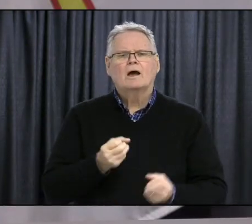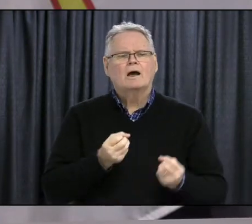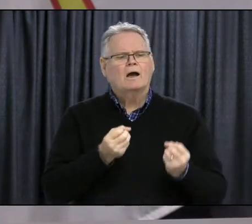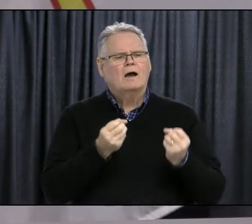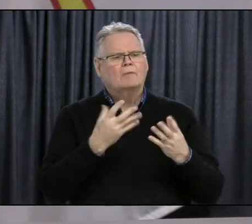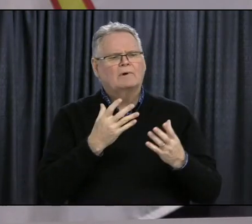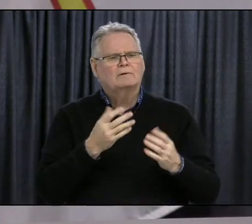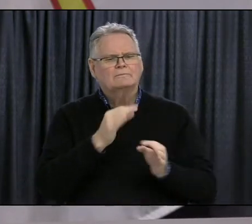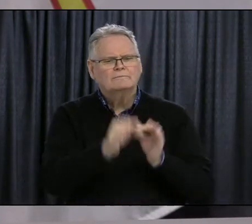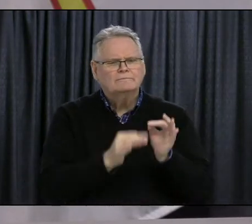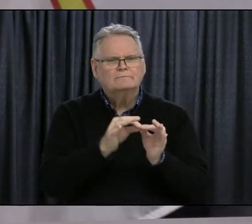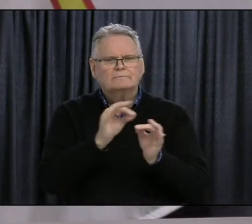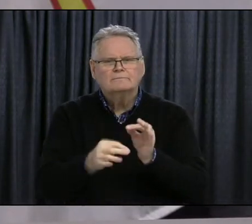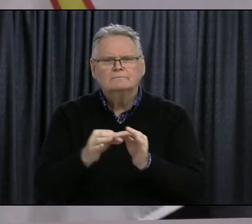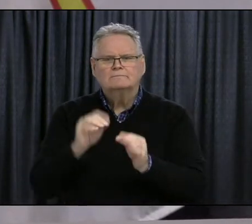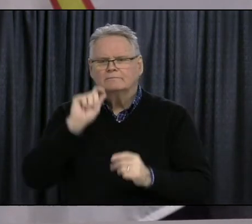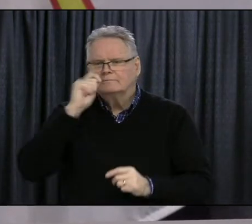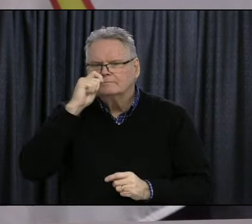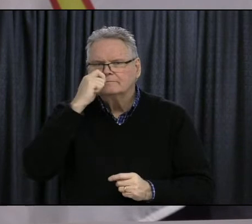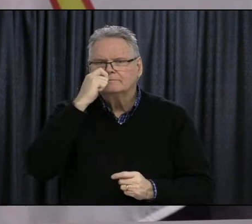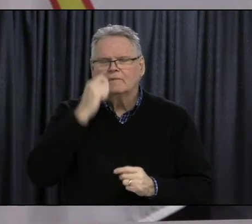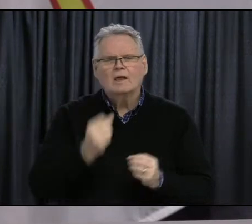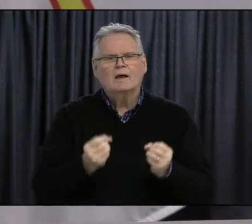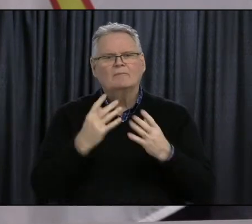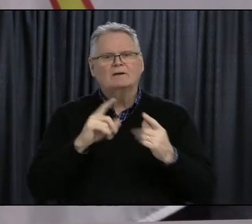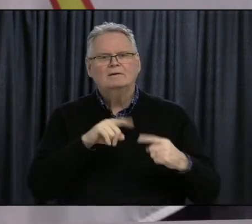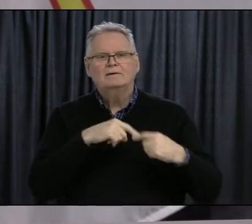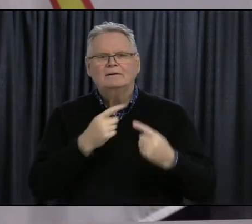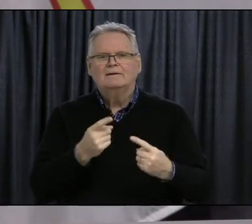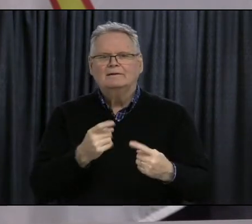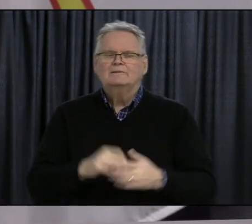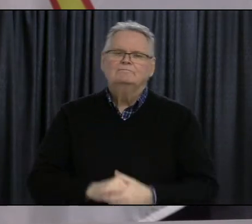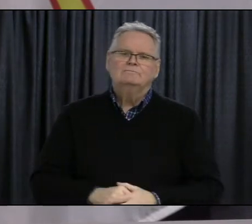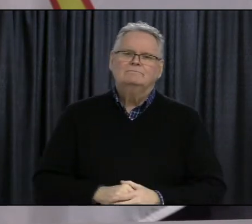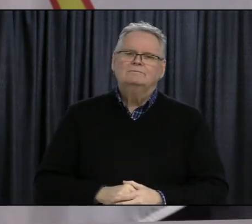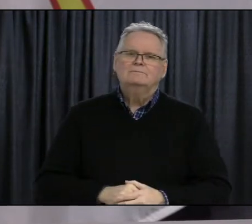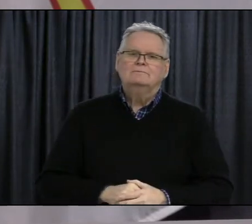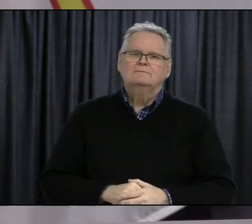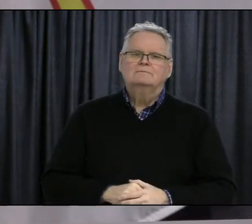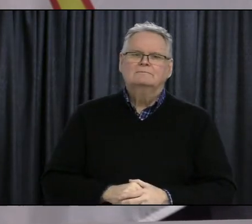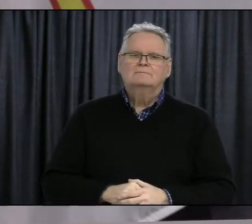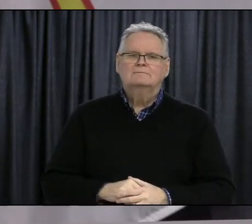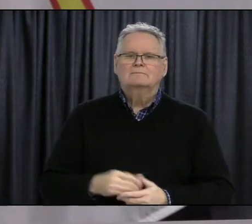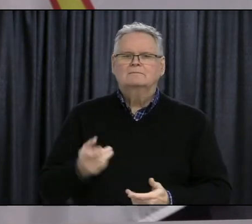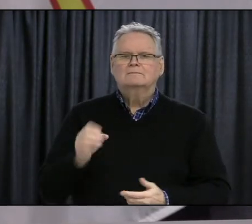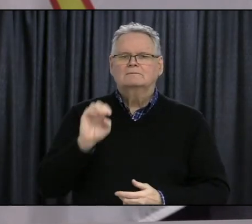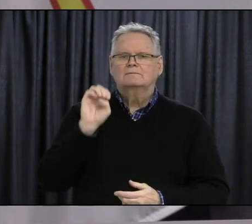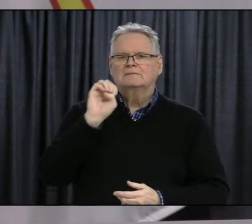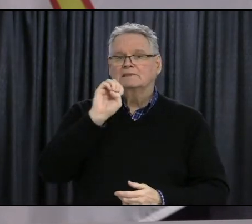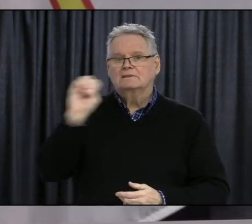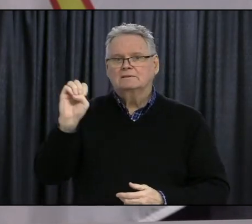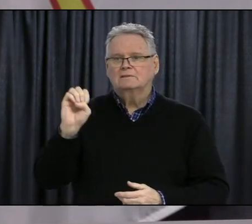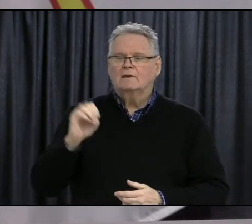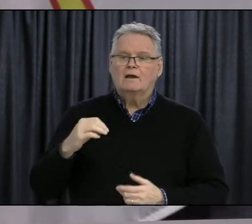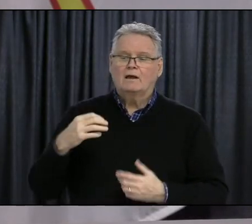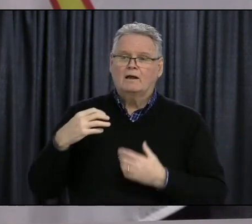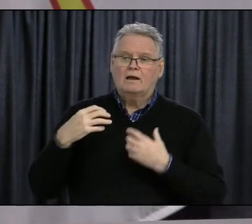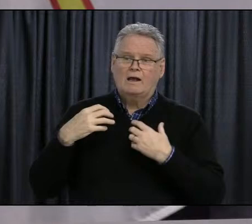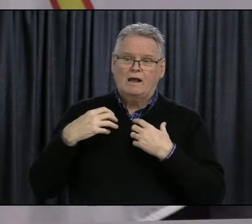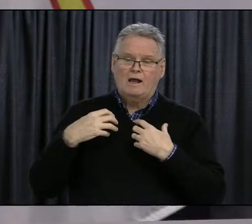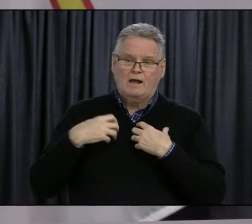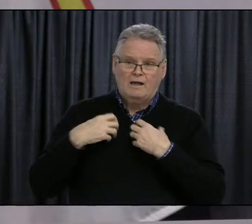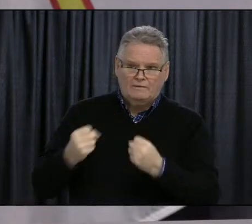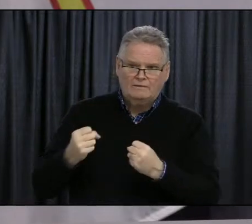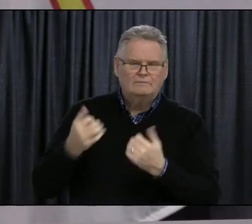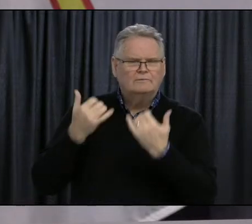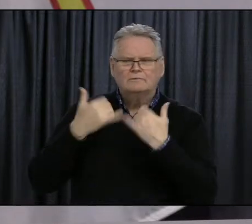don't know the exact number at this point because Eastern Health is carrying out that on-the-ground investigation, and that number